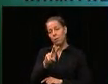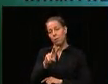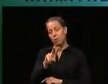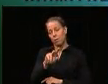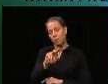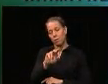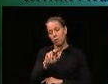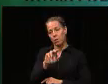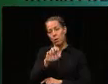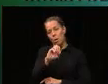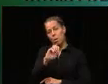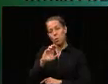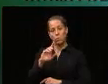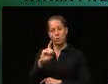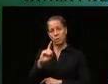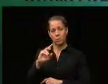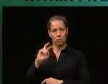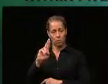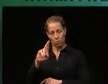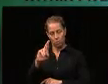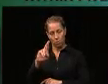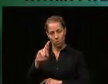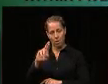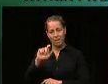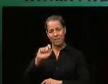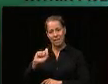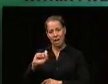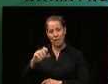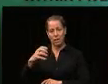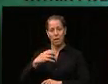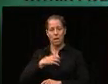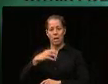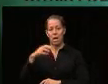at ODR.complain.